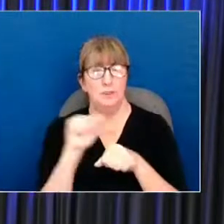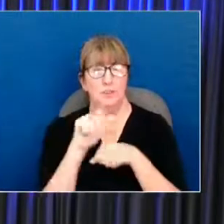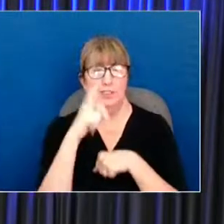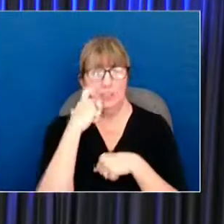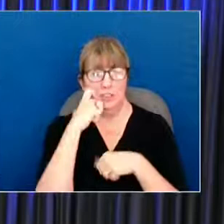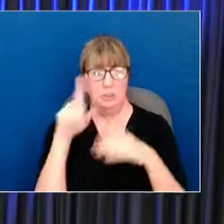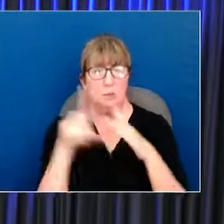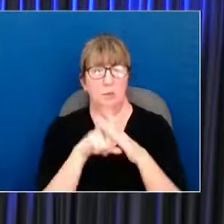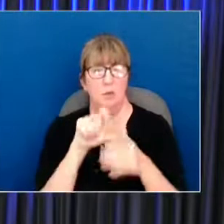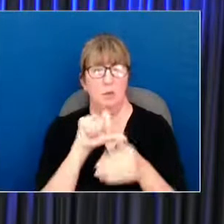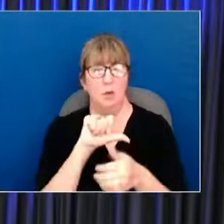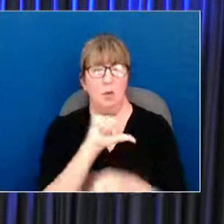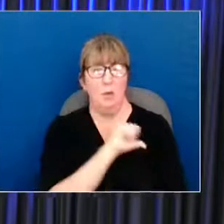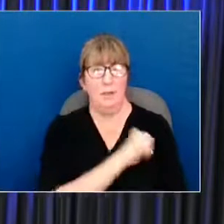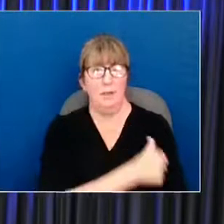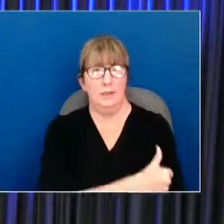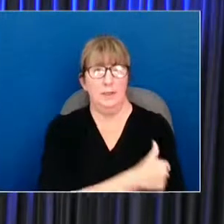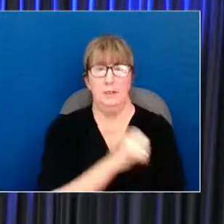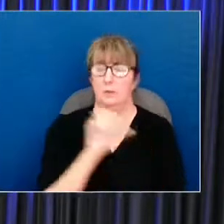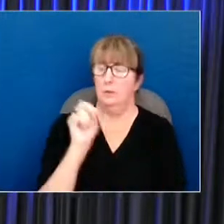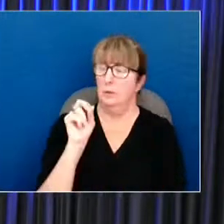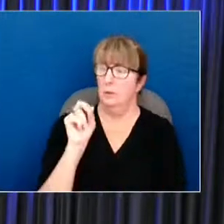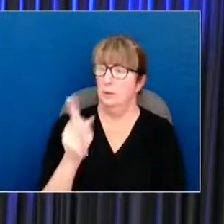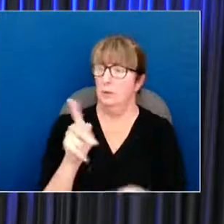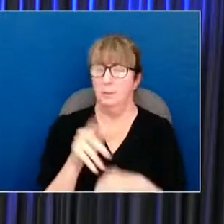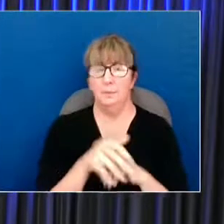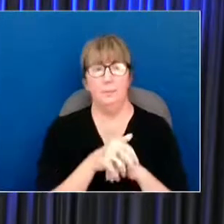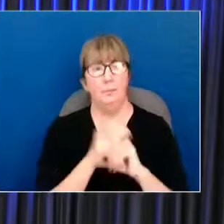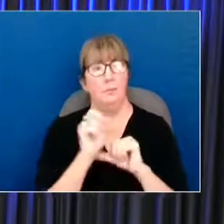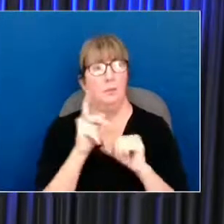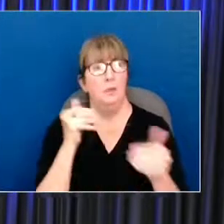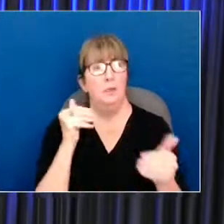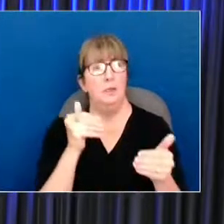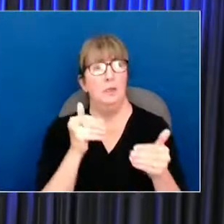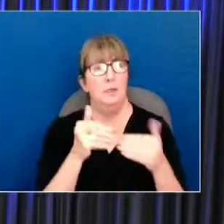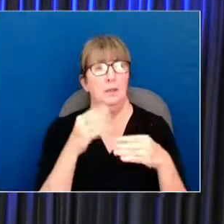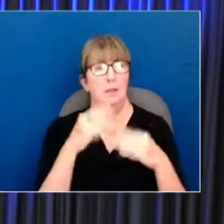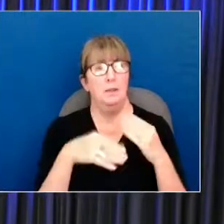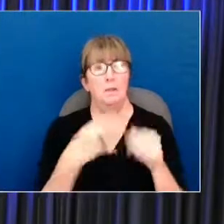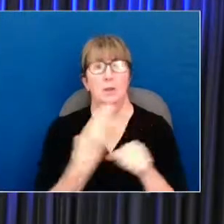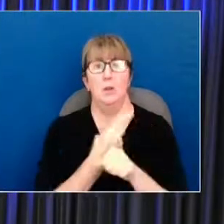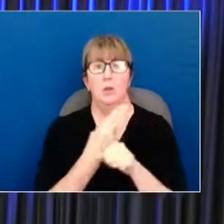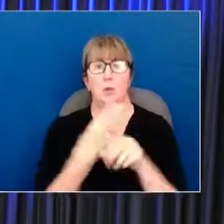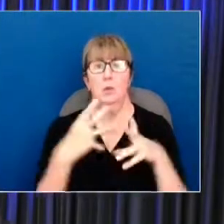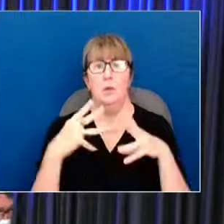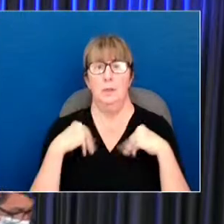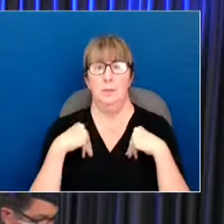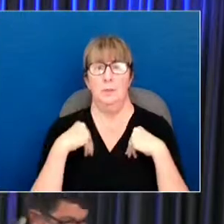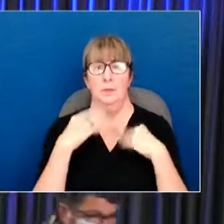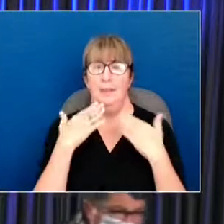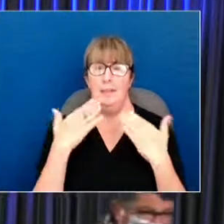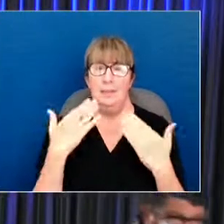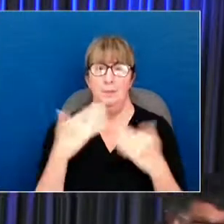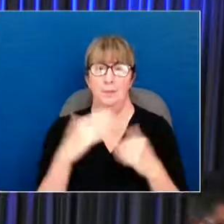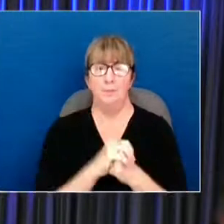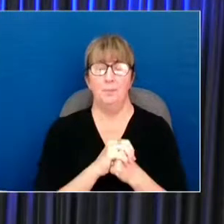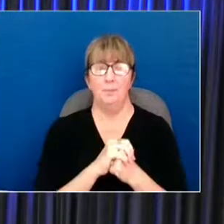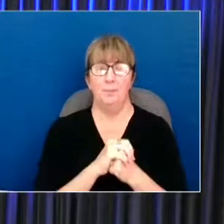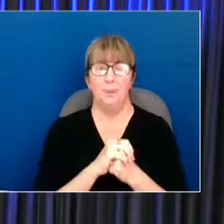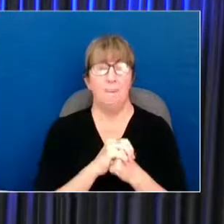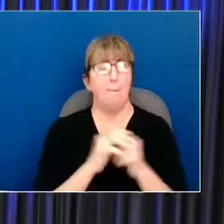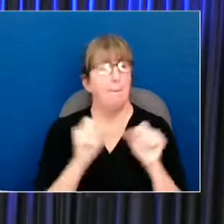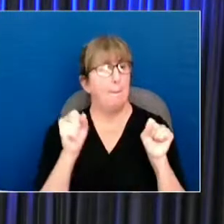Okay, so Al, I'm going to return it to you. I think we're getting near the end of our user acceptance. Thank you. Yeah, so